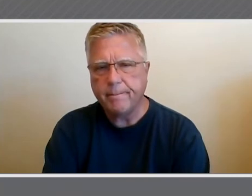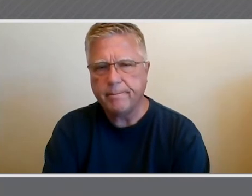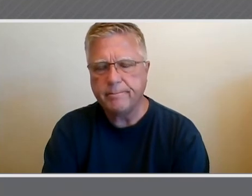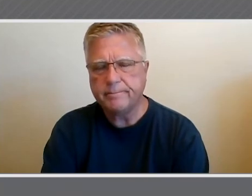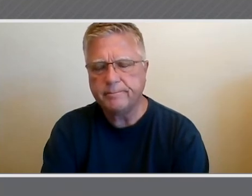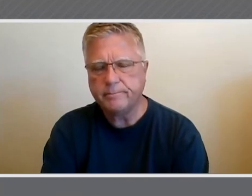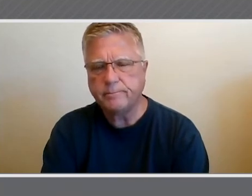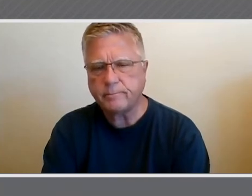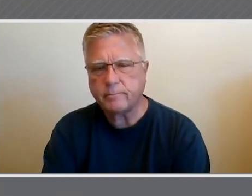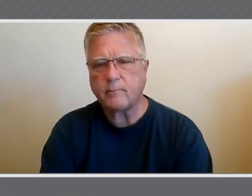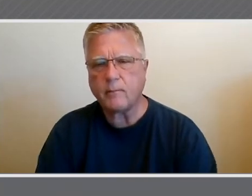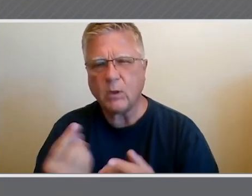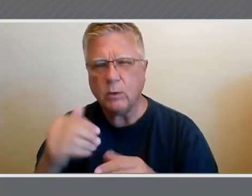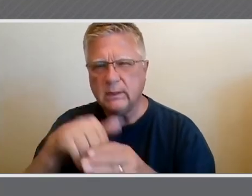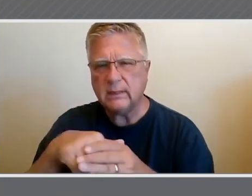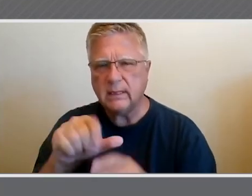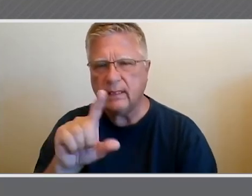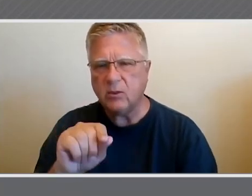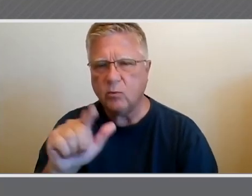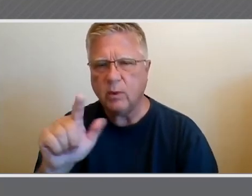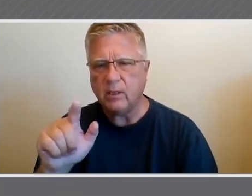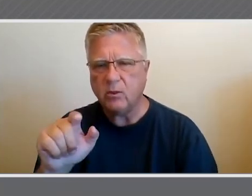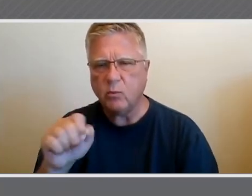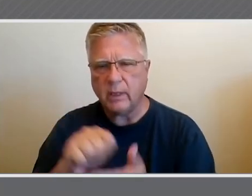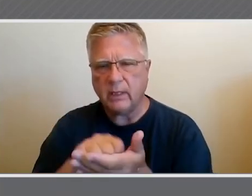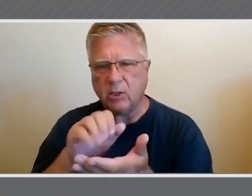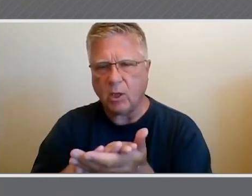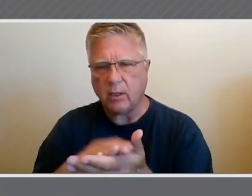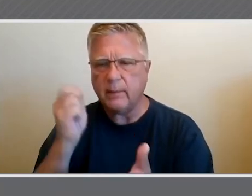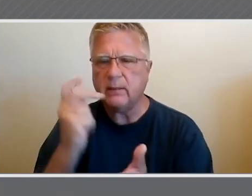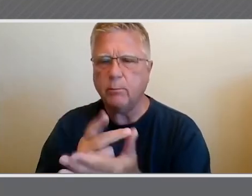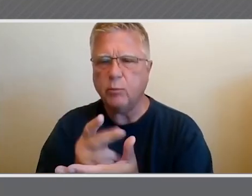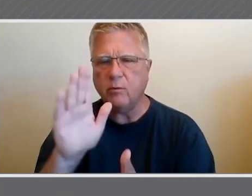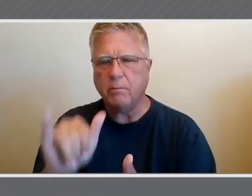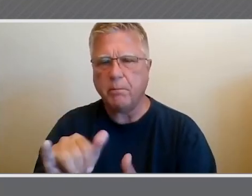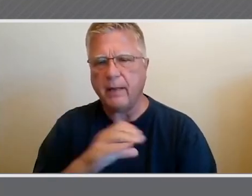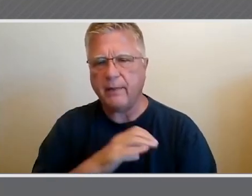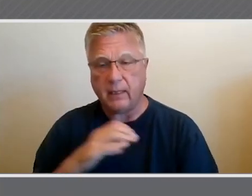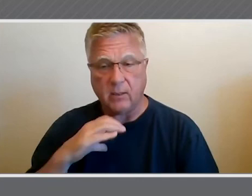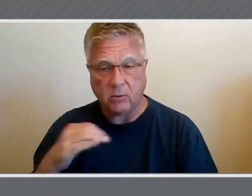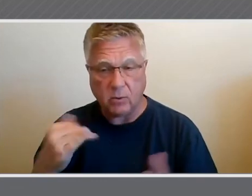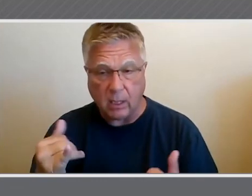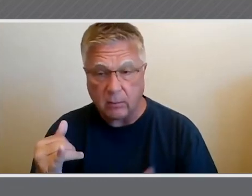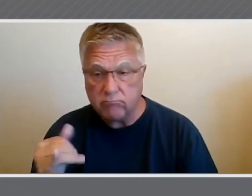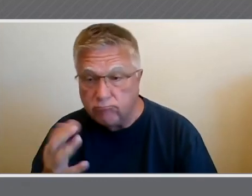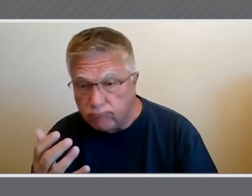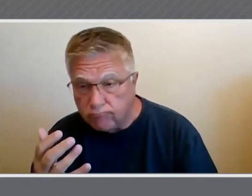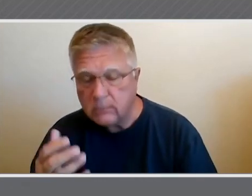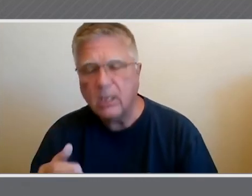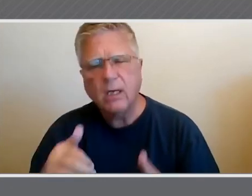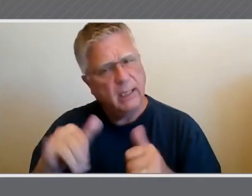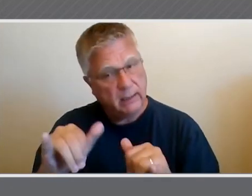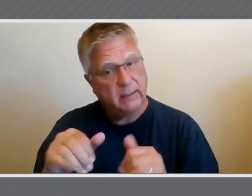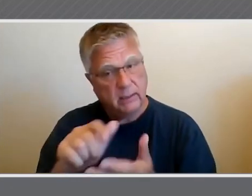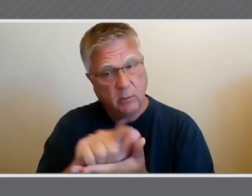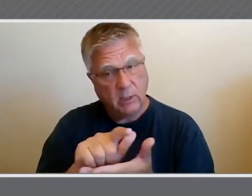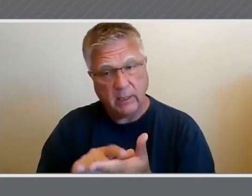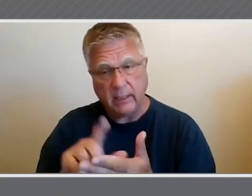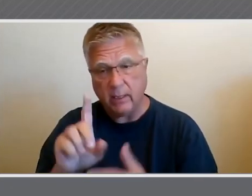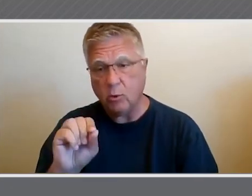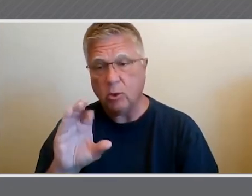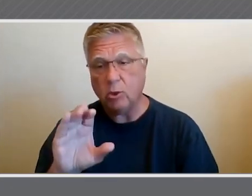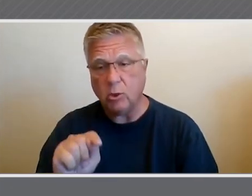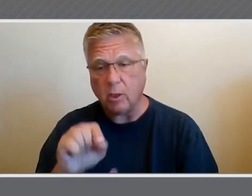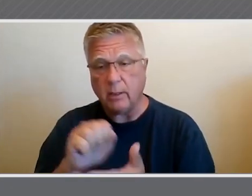So what's in the 2021 document as approved by council right now, as it is still our legal document at this given